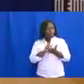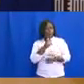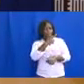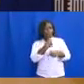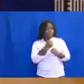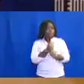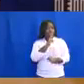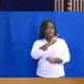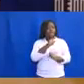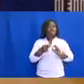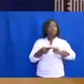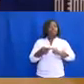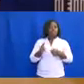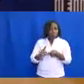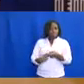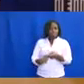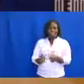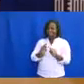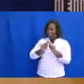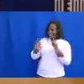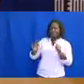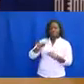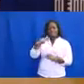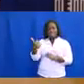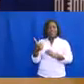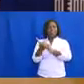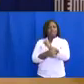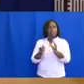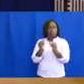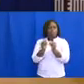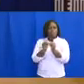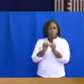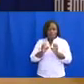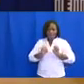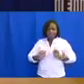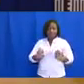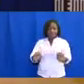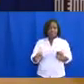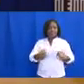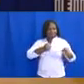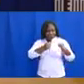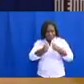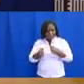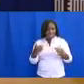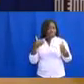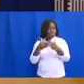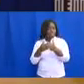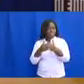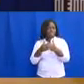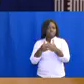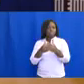data qualitatively different and more effective in the fight against COVID-19.